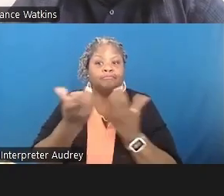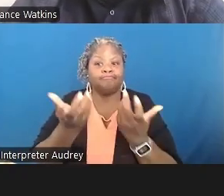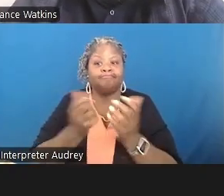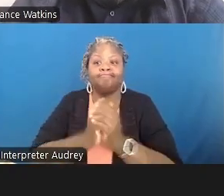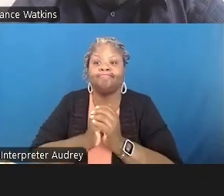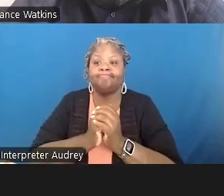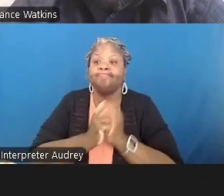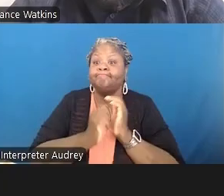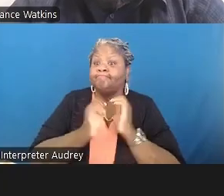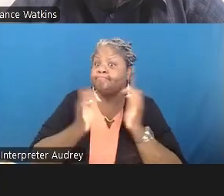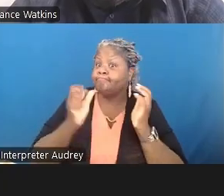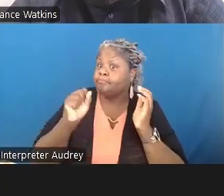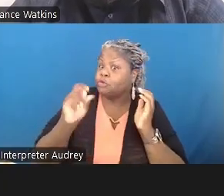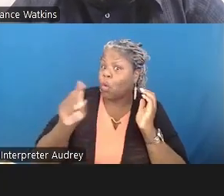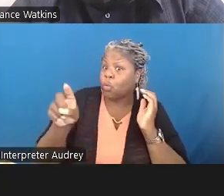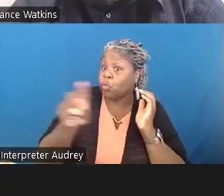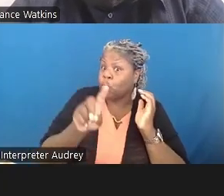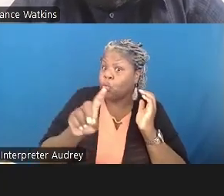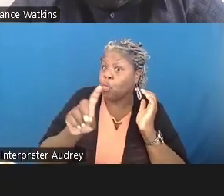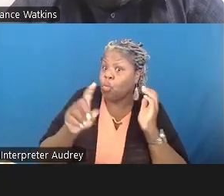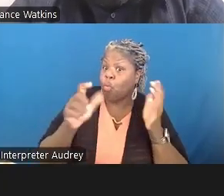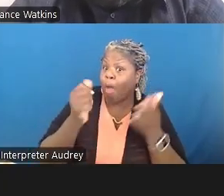So, how can you help?